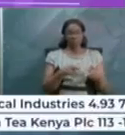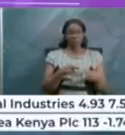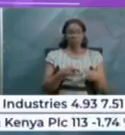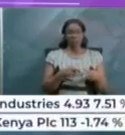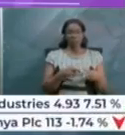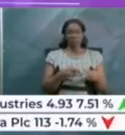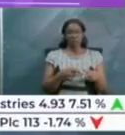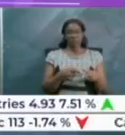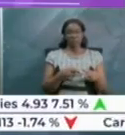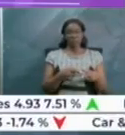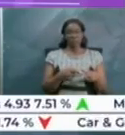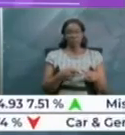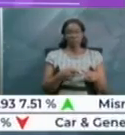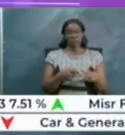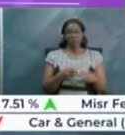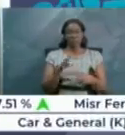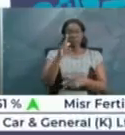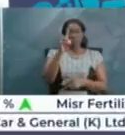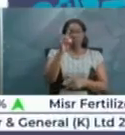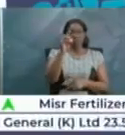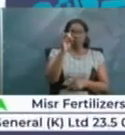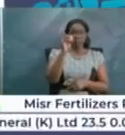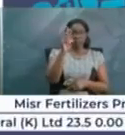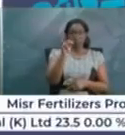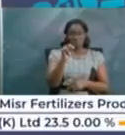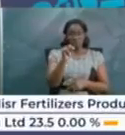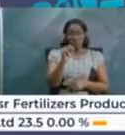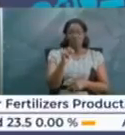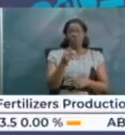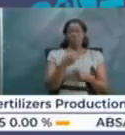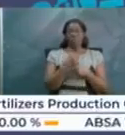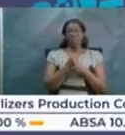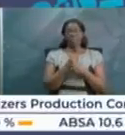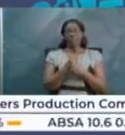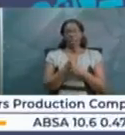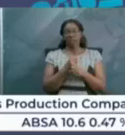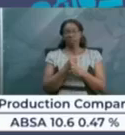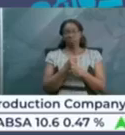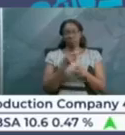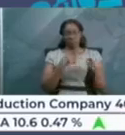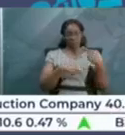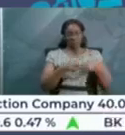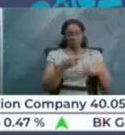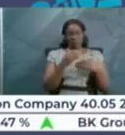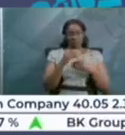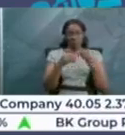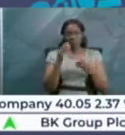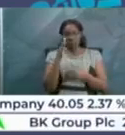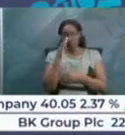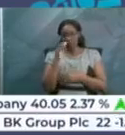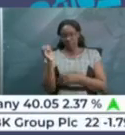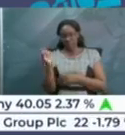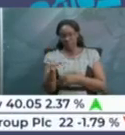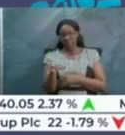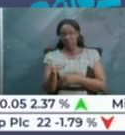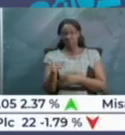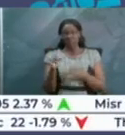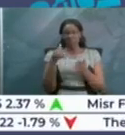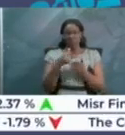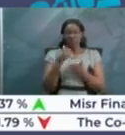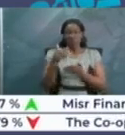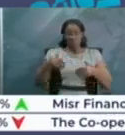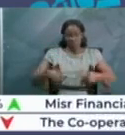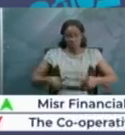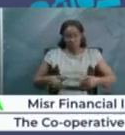Obuto leather. Now, Don Obuto makes leather and fabric products from recycled materials from the dump site, and he involves youth with